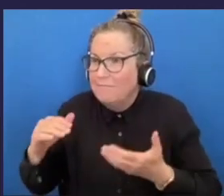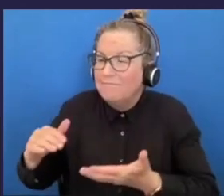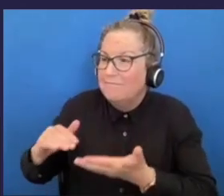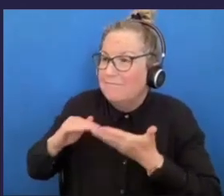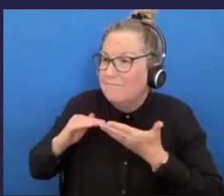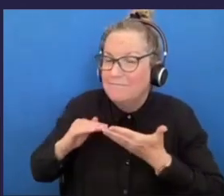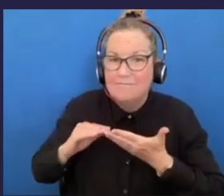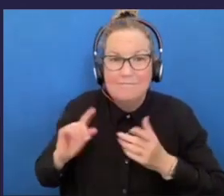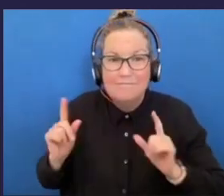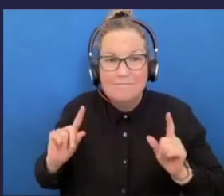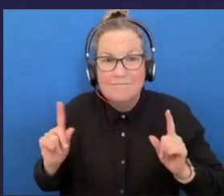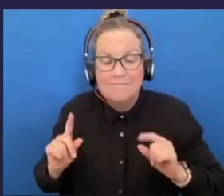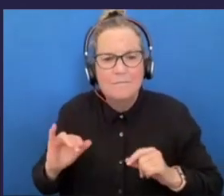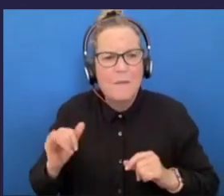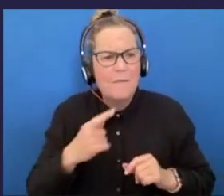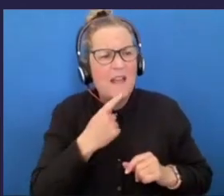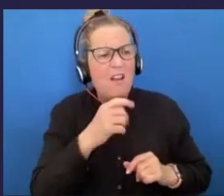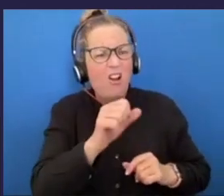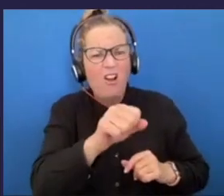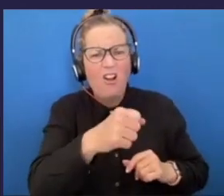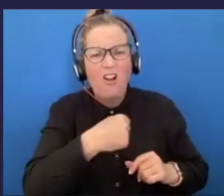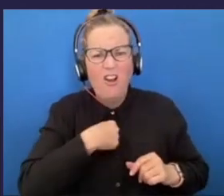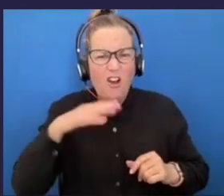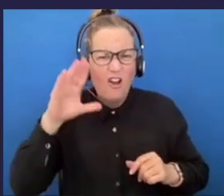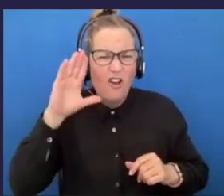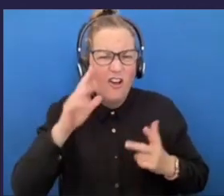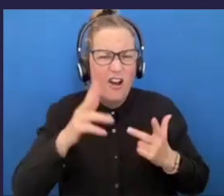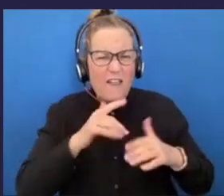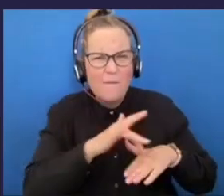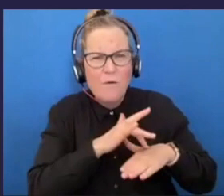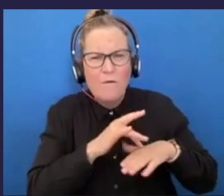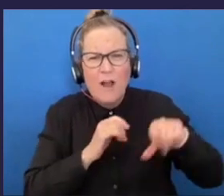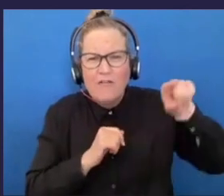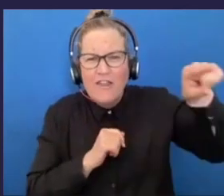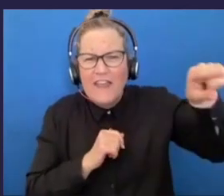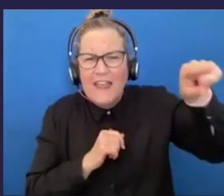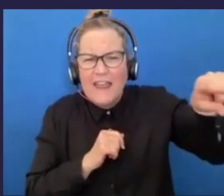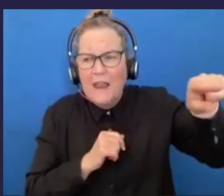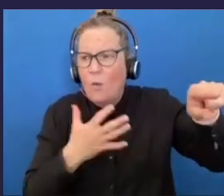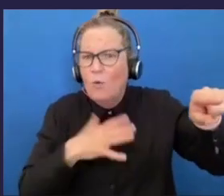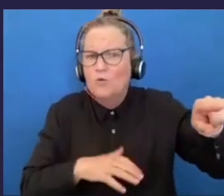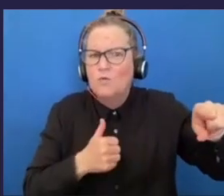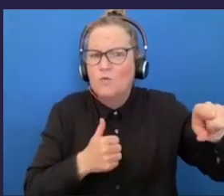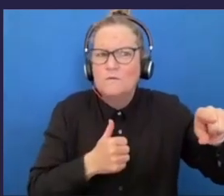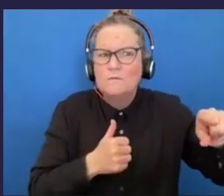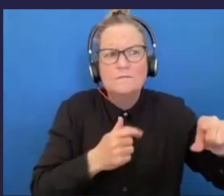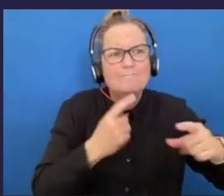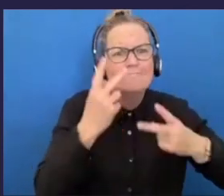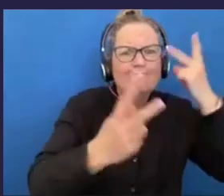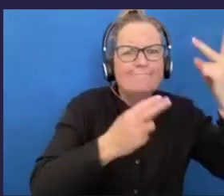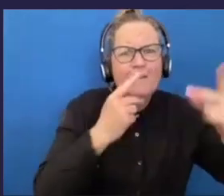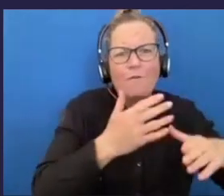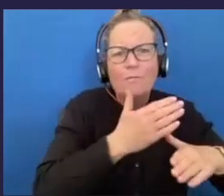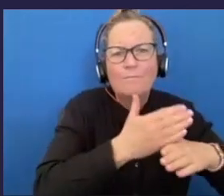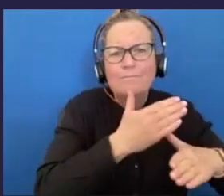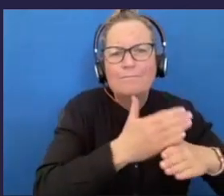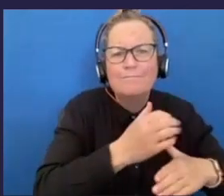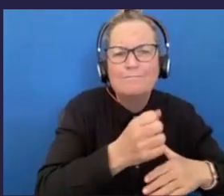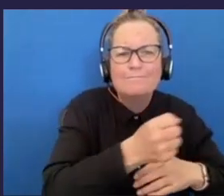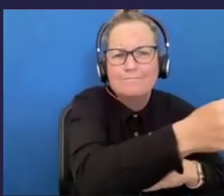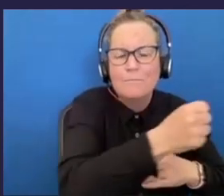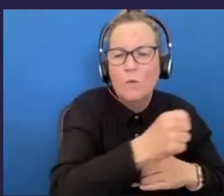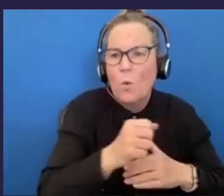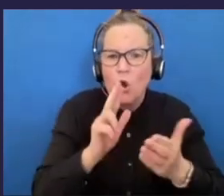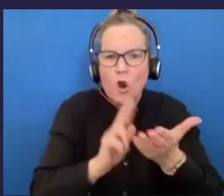the journey? And they might say, oh, actually, yes, I did hear that this other theatre down the road is looking to employ someone. Or did you know that there's this not-for-profit theatre that